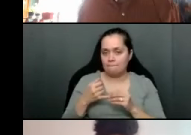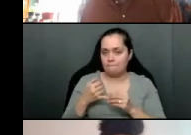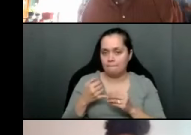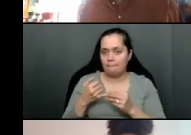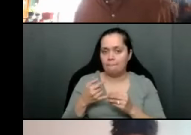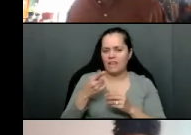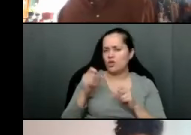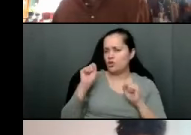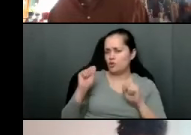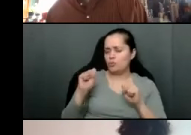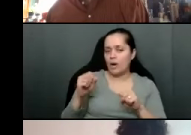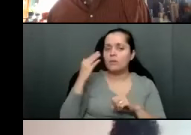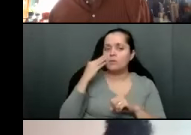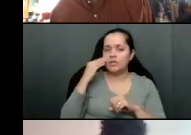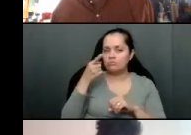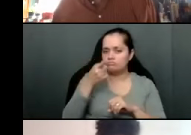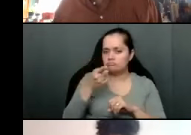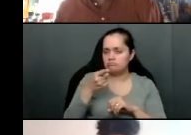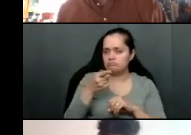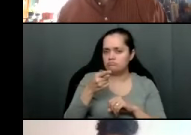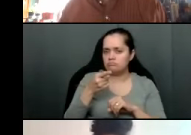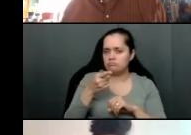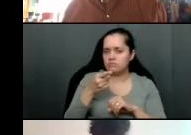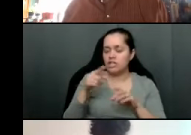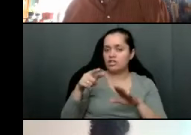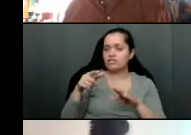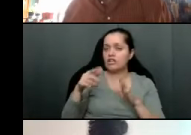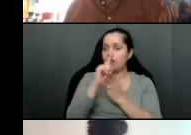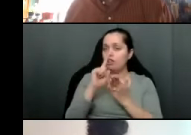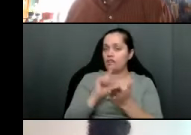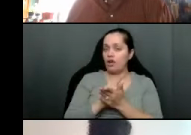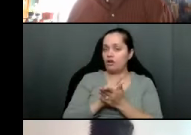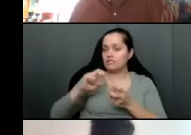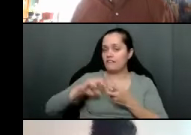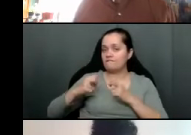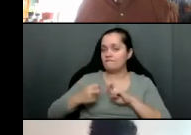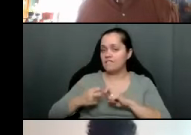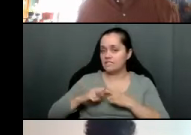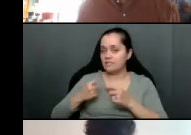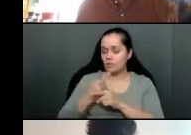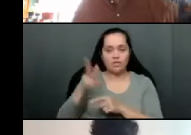You probably know that there are laws of physics,